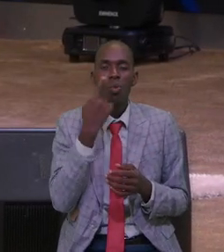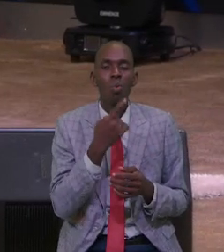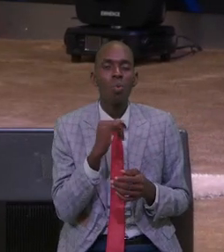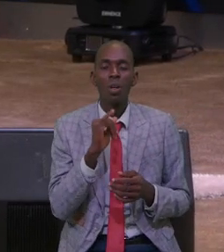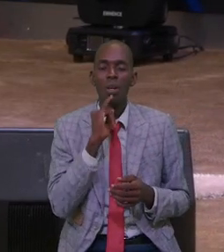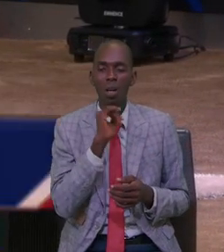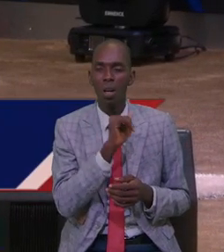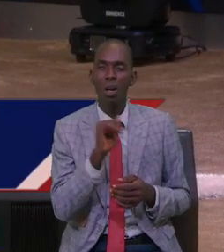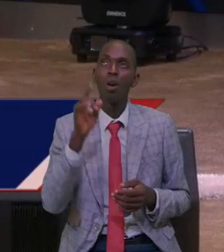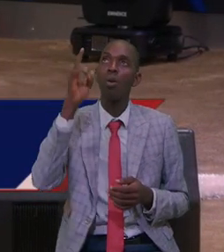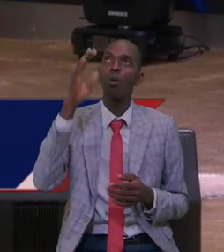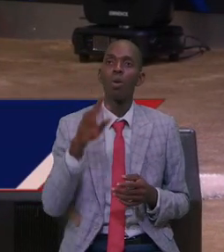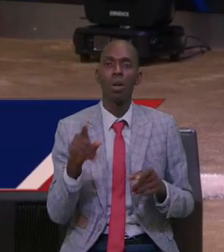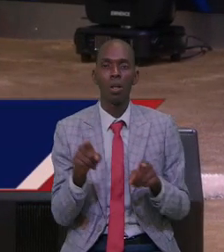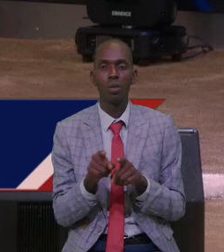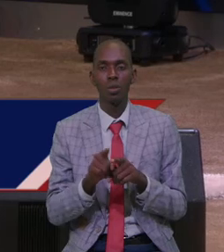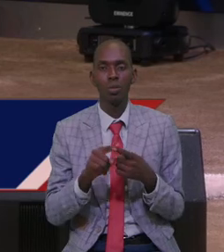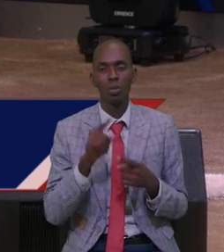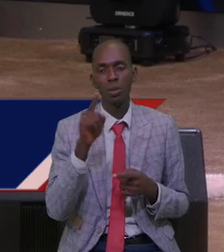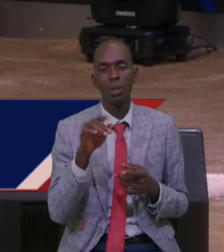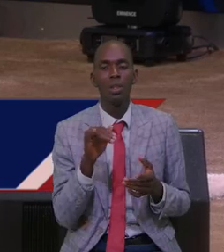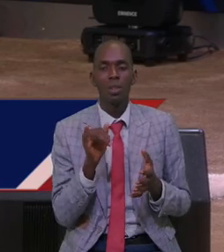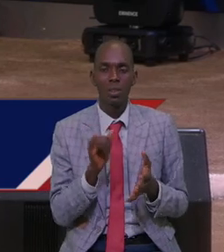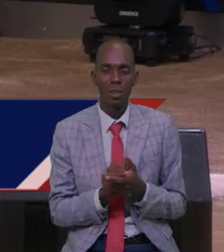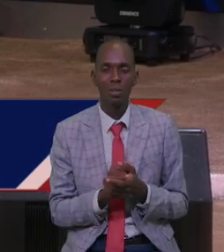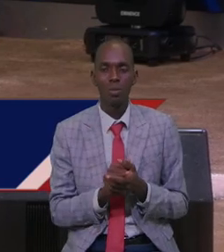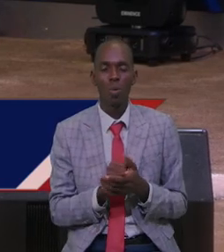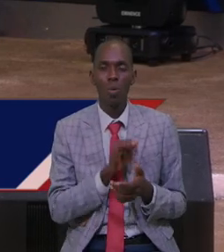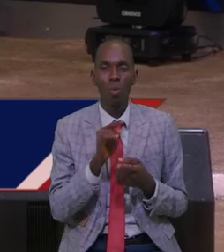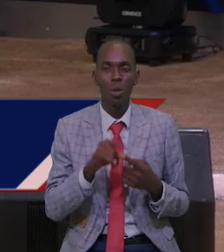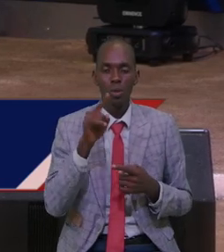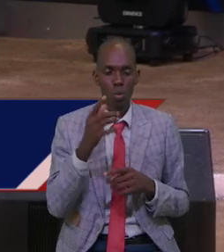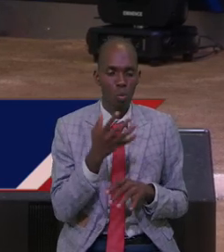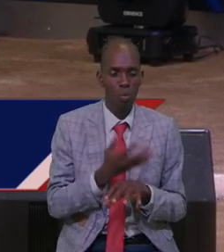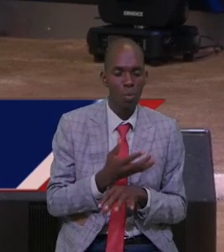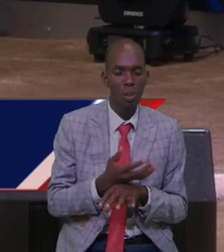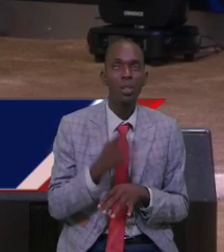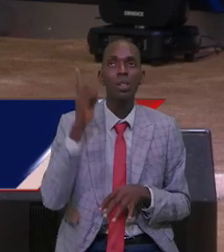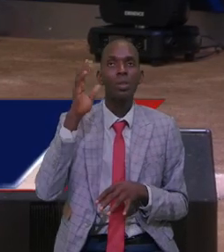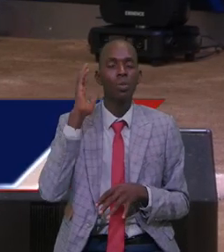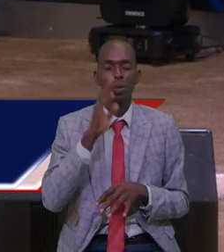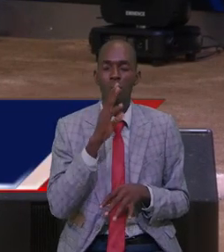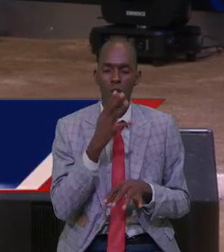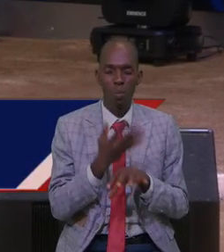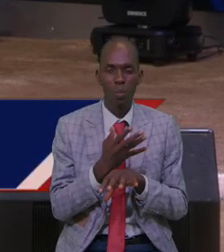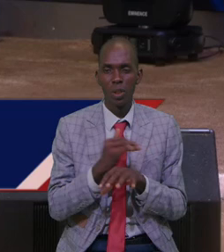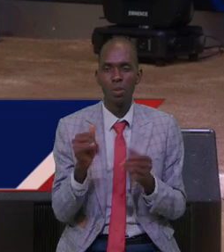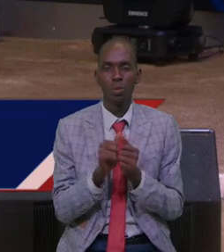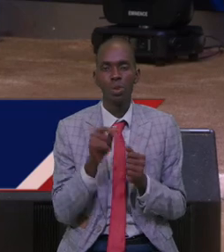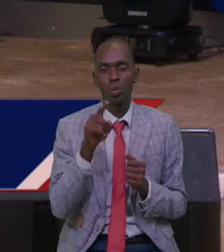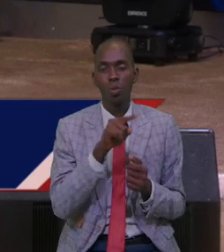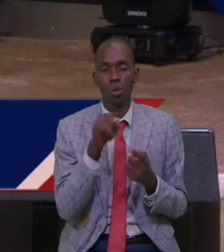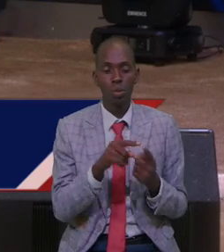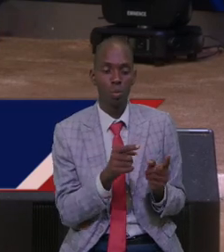thee that pardoneth iniquity? When you plead, he's been pleading with you. When you come and you say, yes,